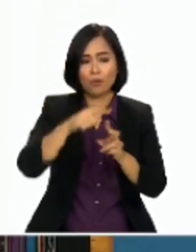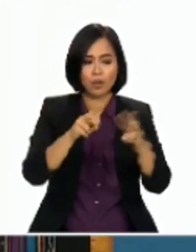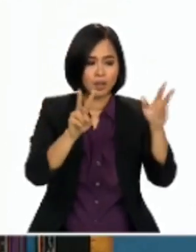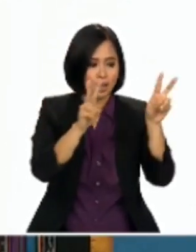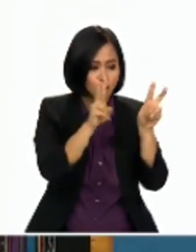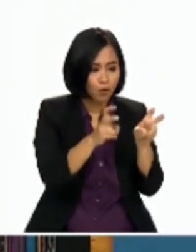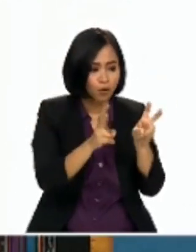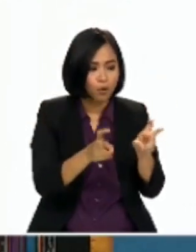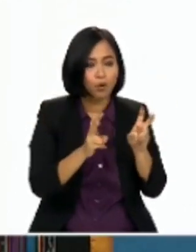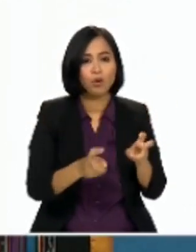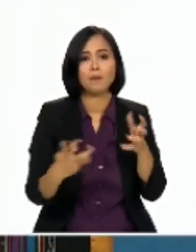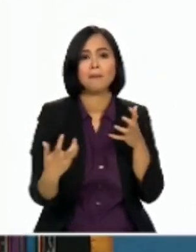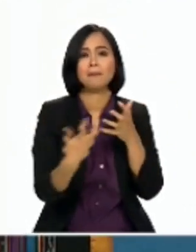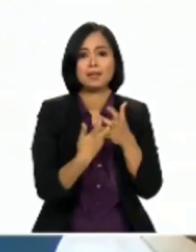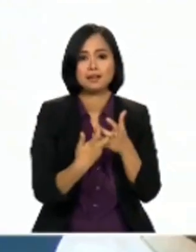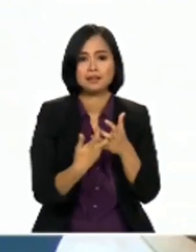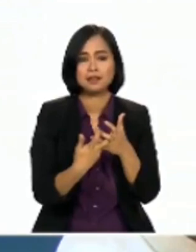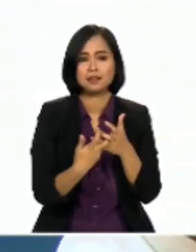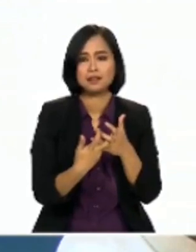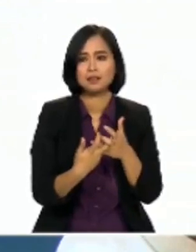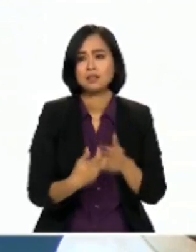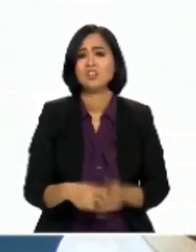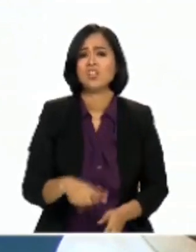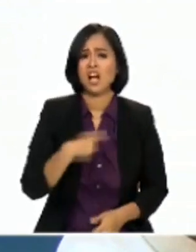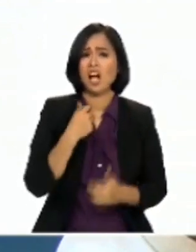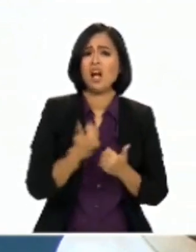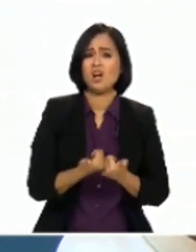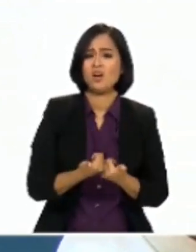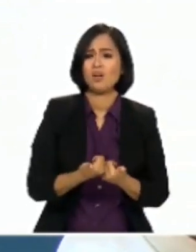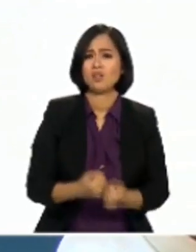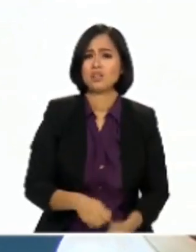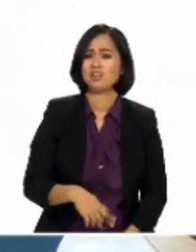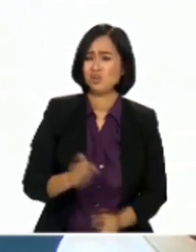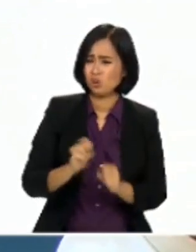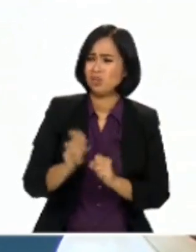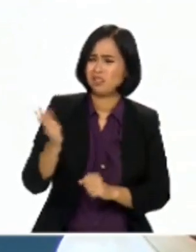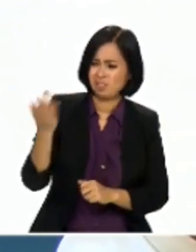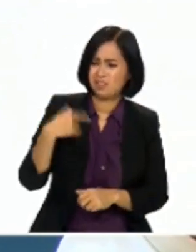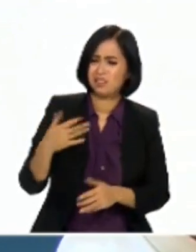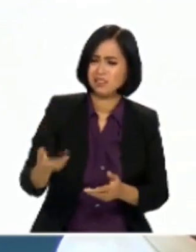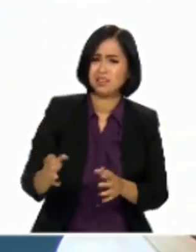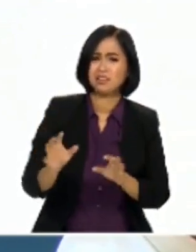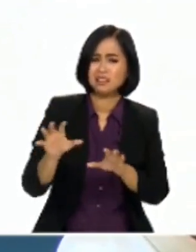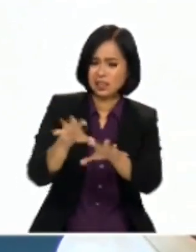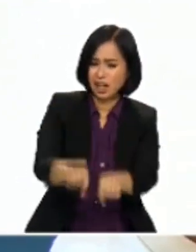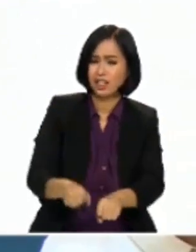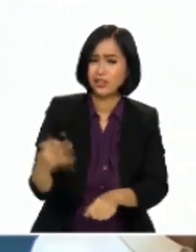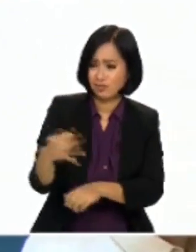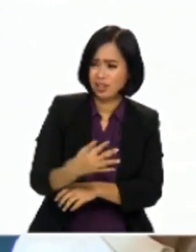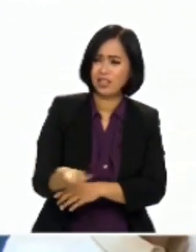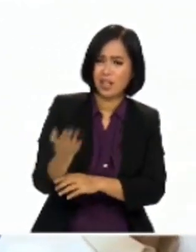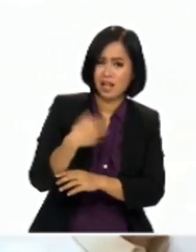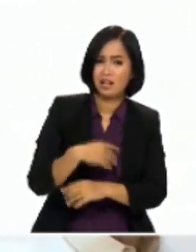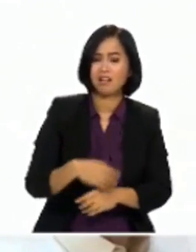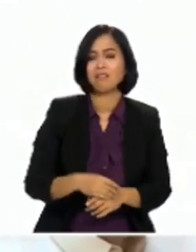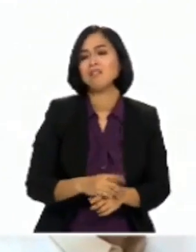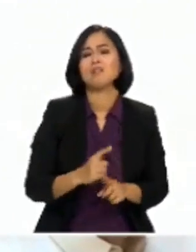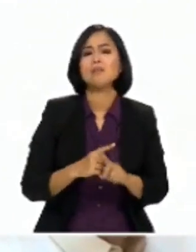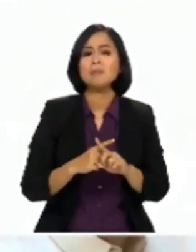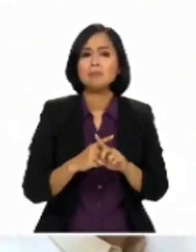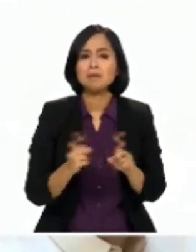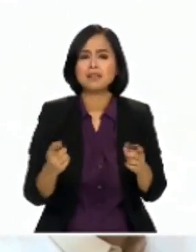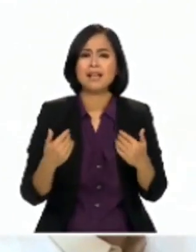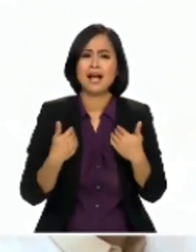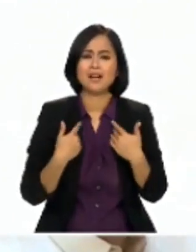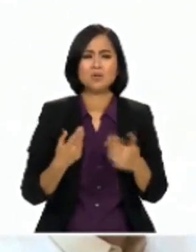met. So yung aking sabi niya, let's go fish. Sabi ko, you have to act, you know. They have been there